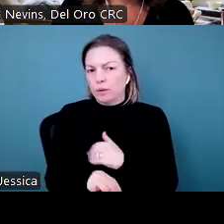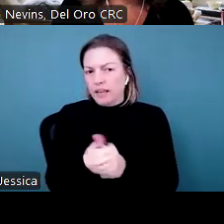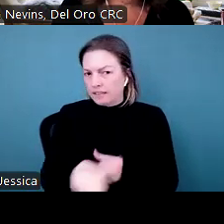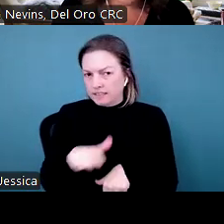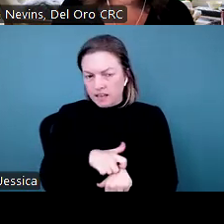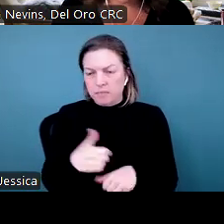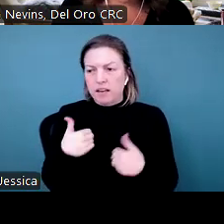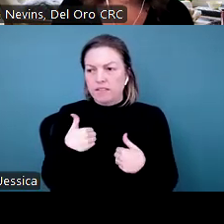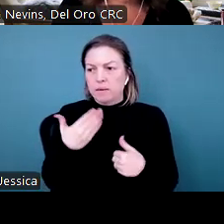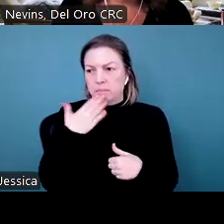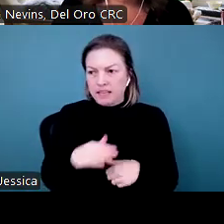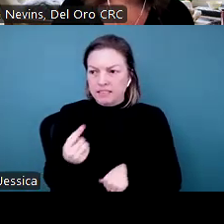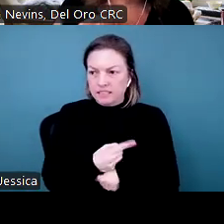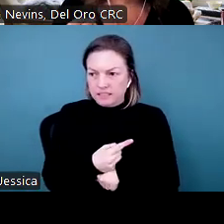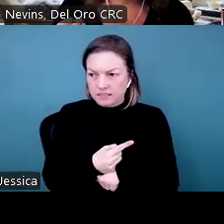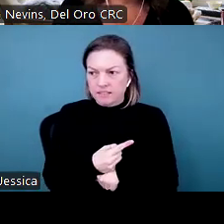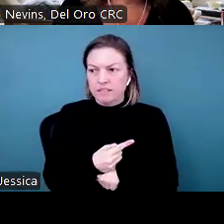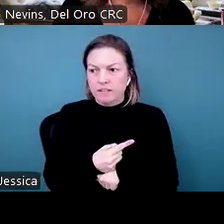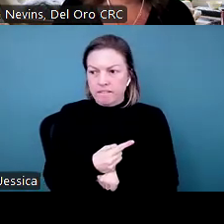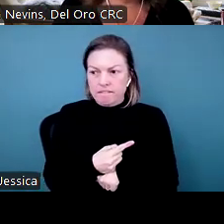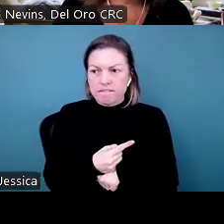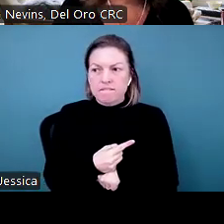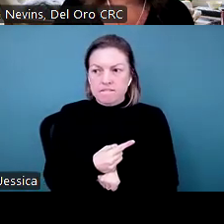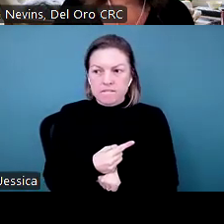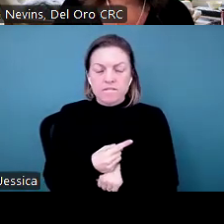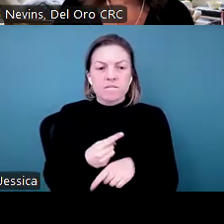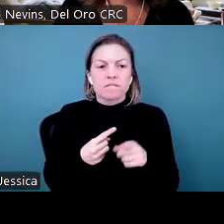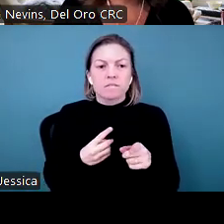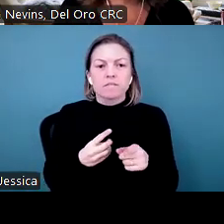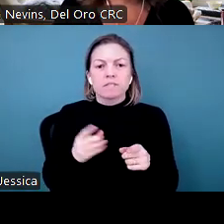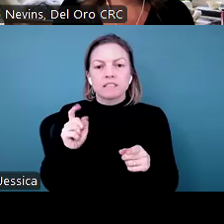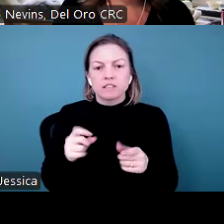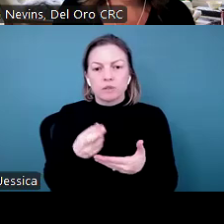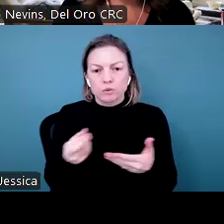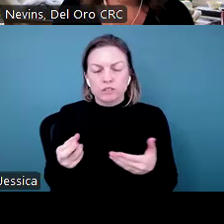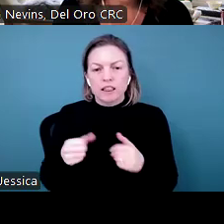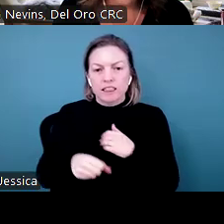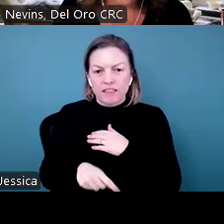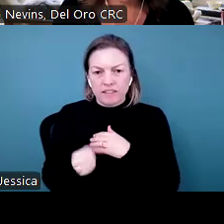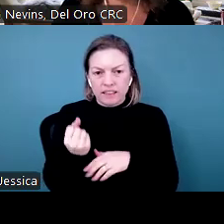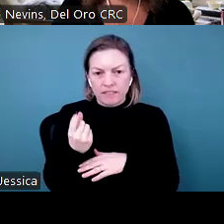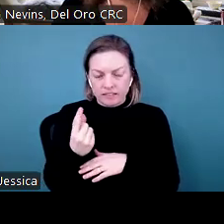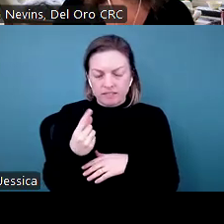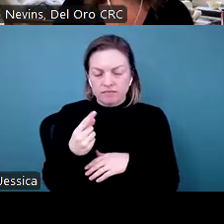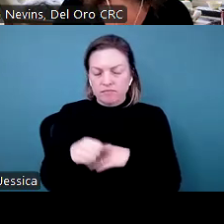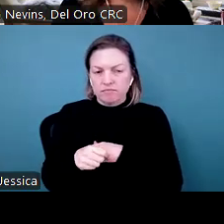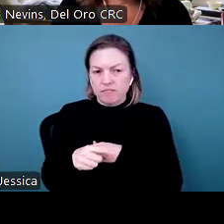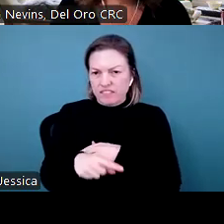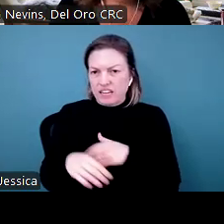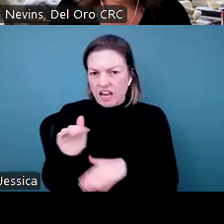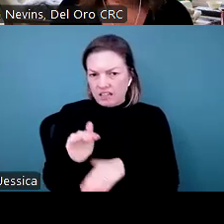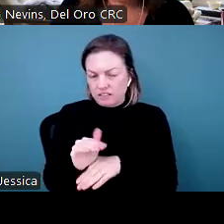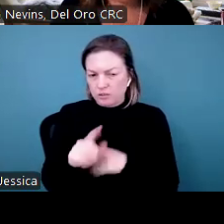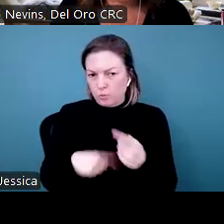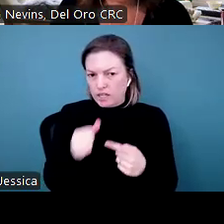day and they need resources at 11 o'clock at night, when we may not be available. They